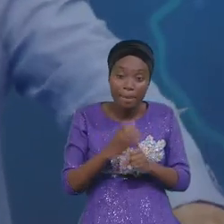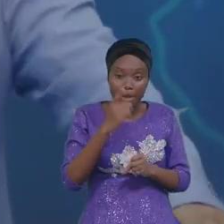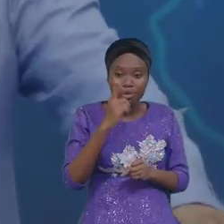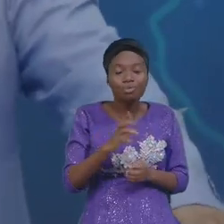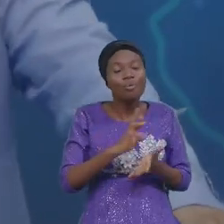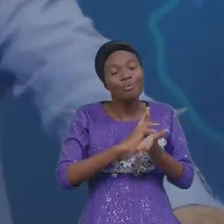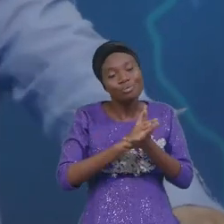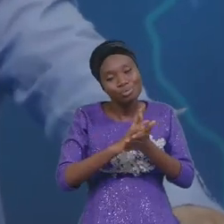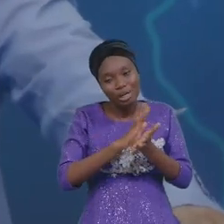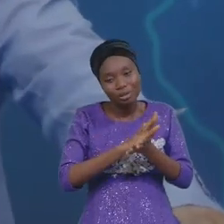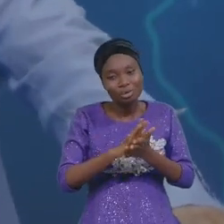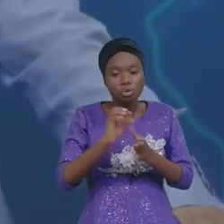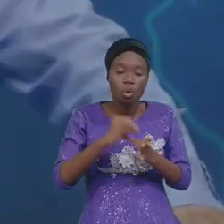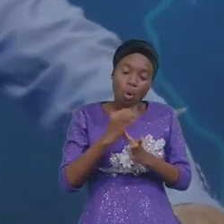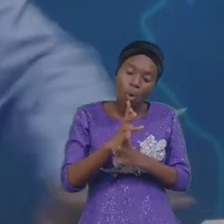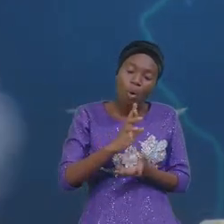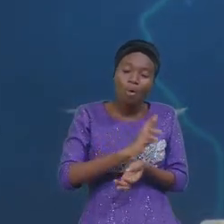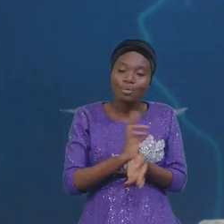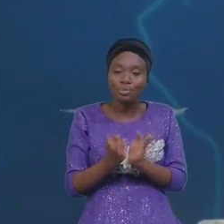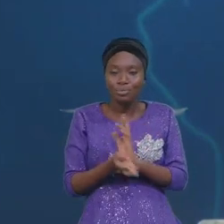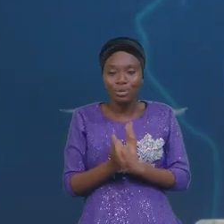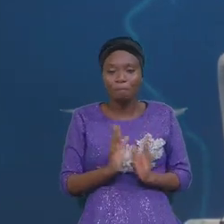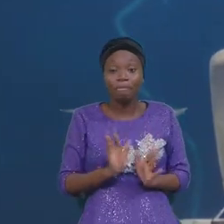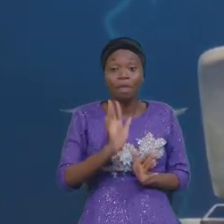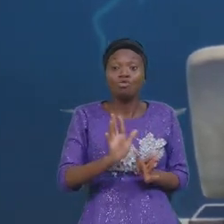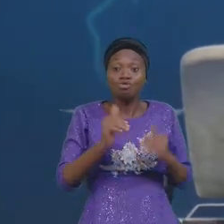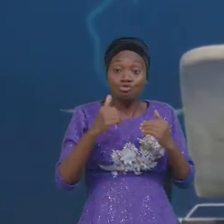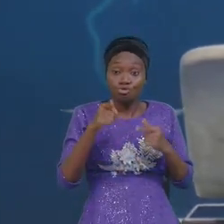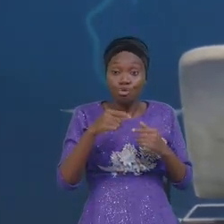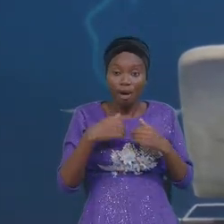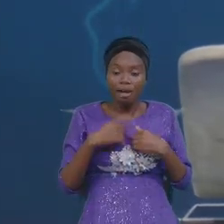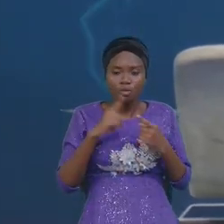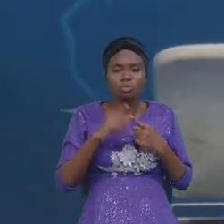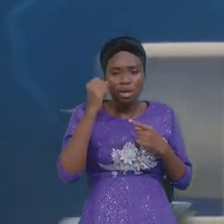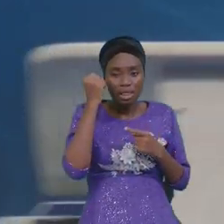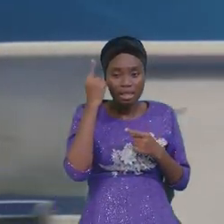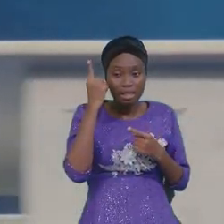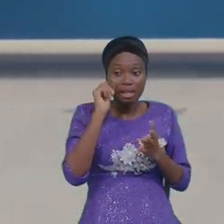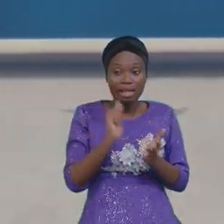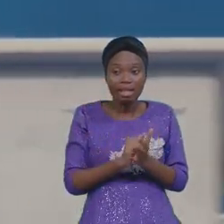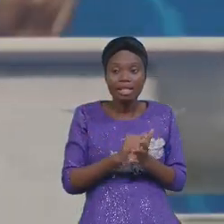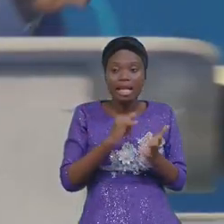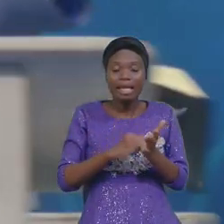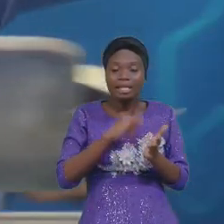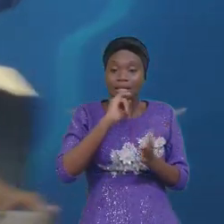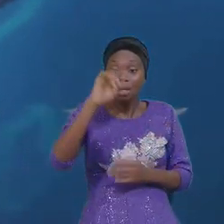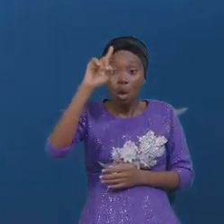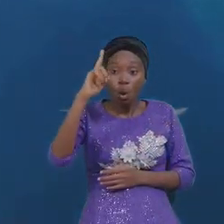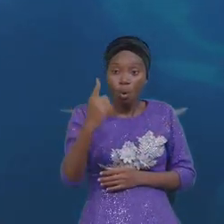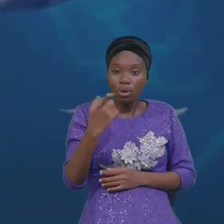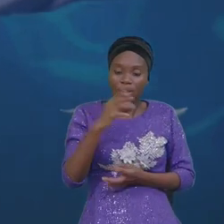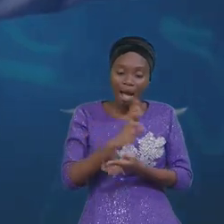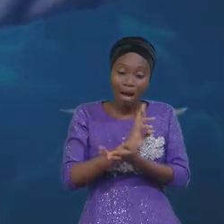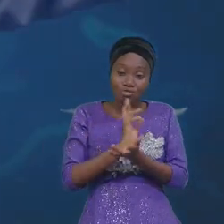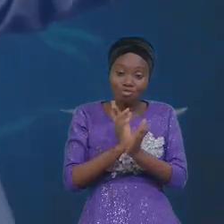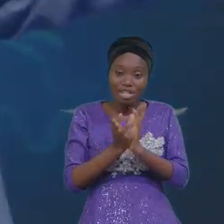righteous or redeemed. You have to understand that it's only the